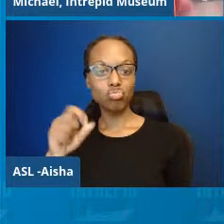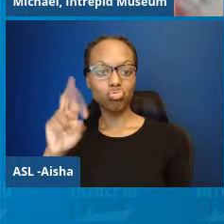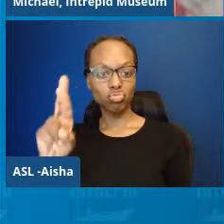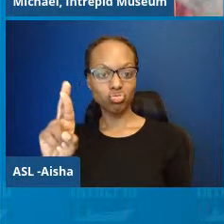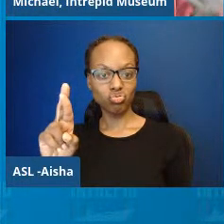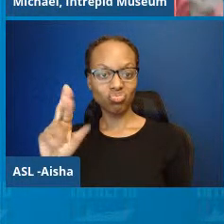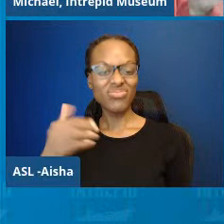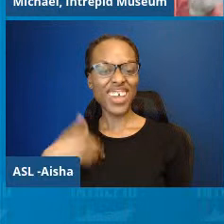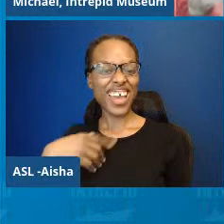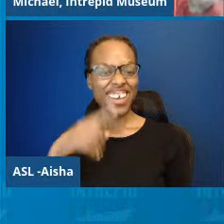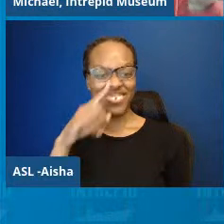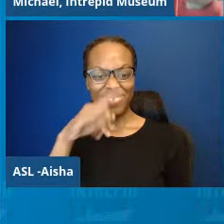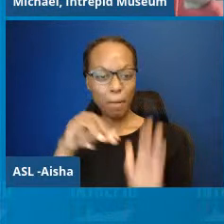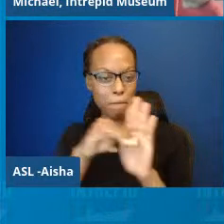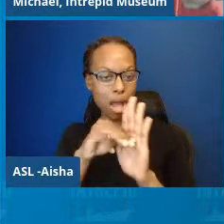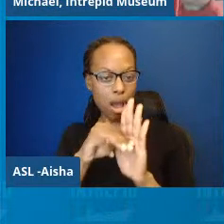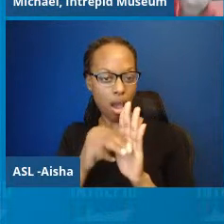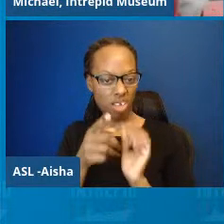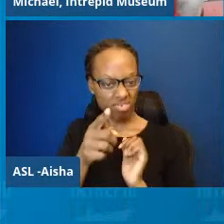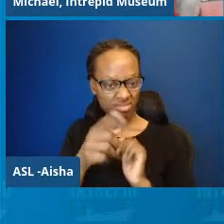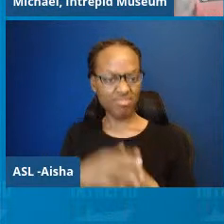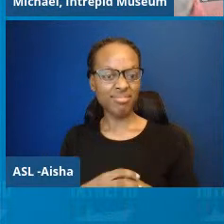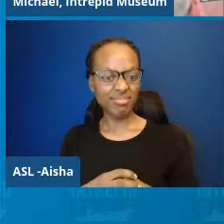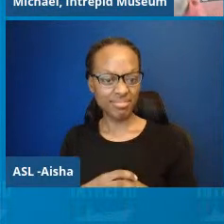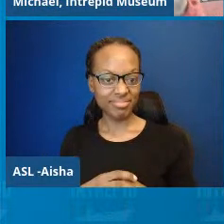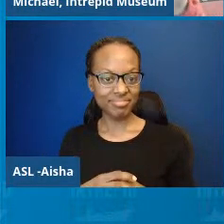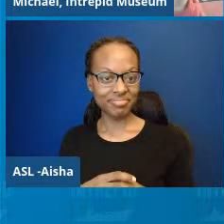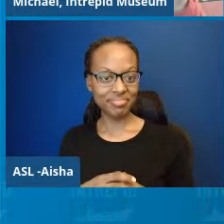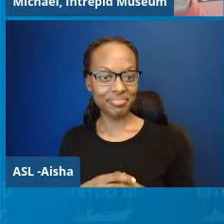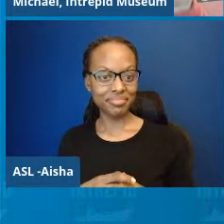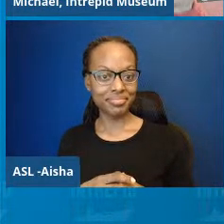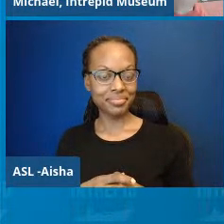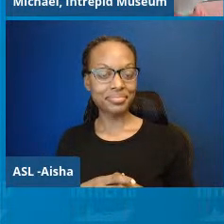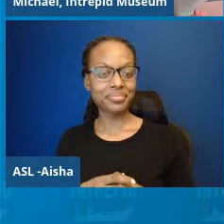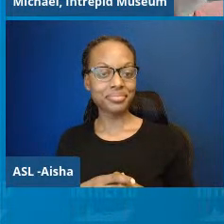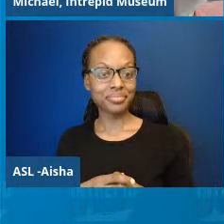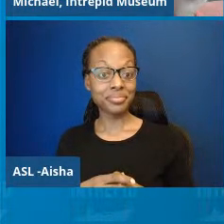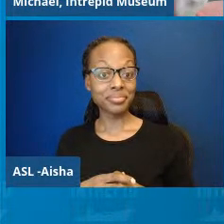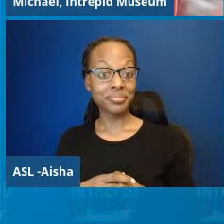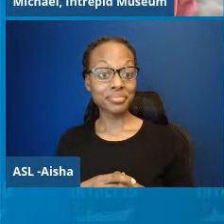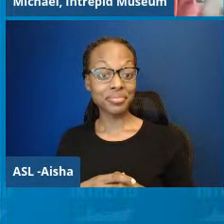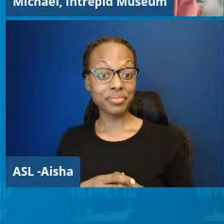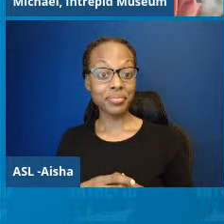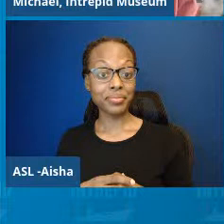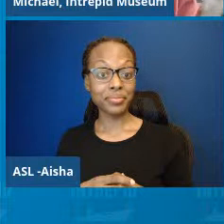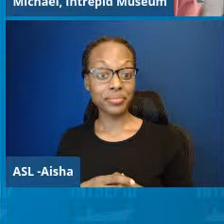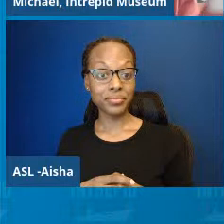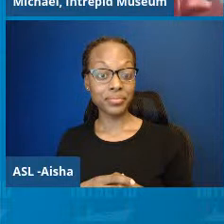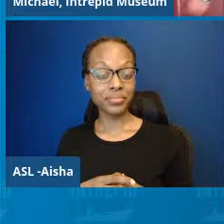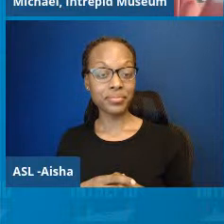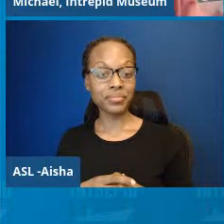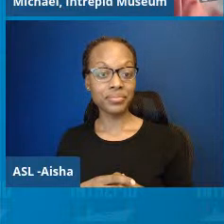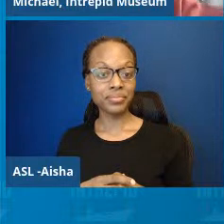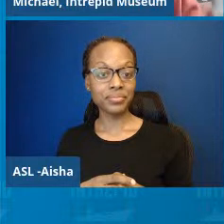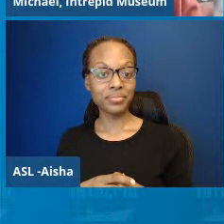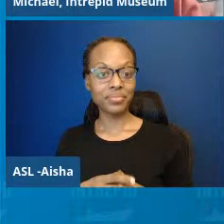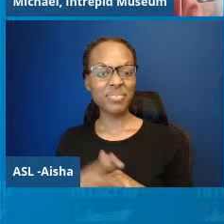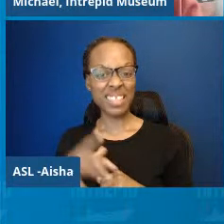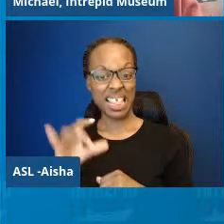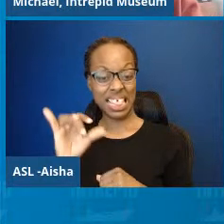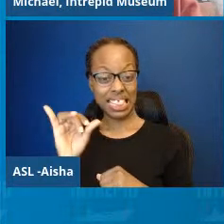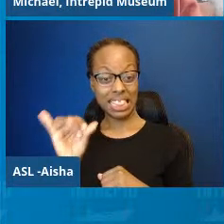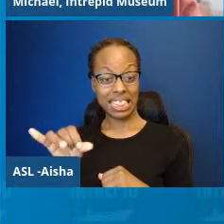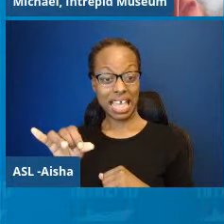model of it here in my hands. And what I really like to think about with this one is I like to